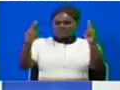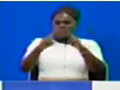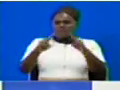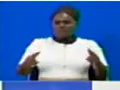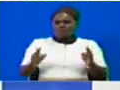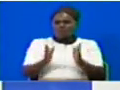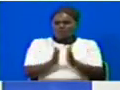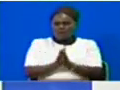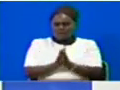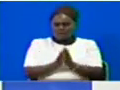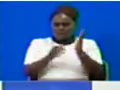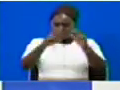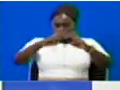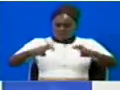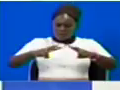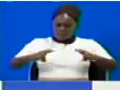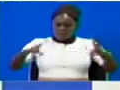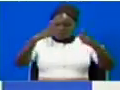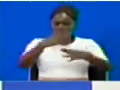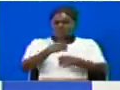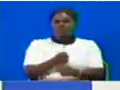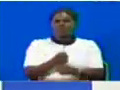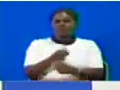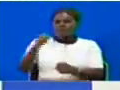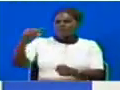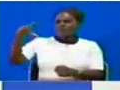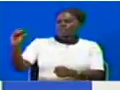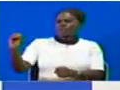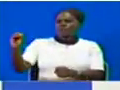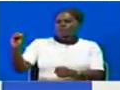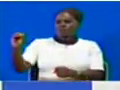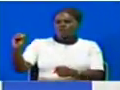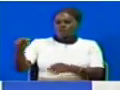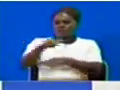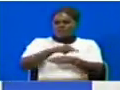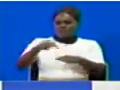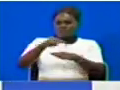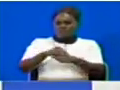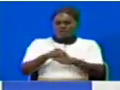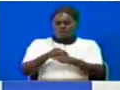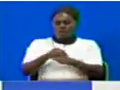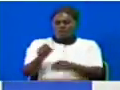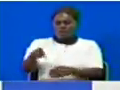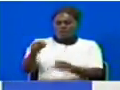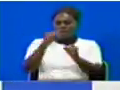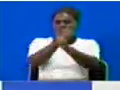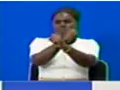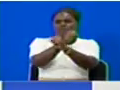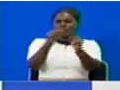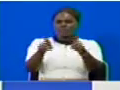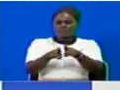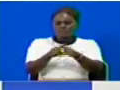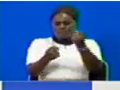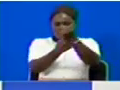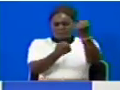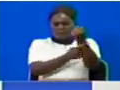national agricultural research organizations, non-governmental organizations, national plant protection organizations and donor agencies